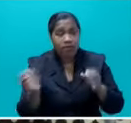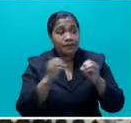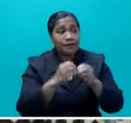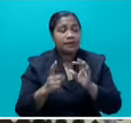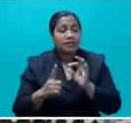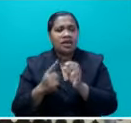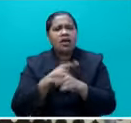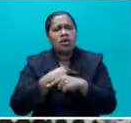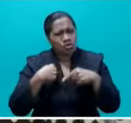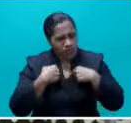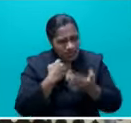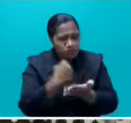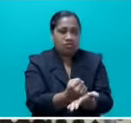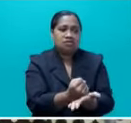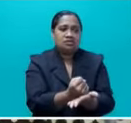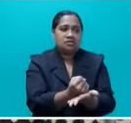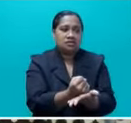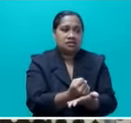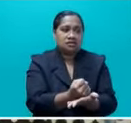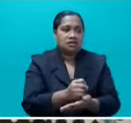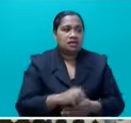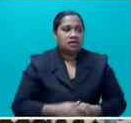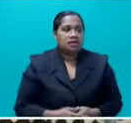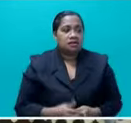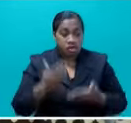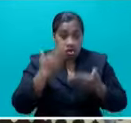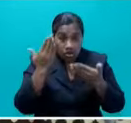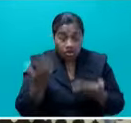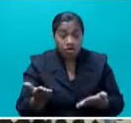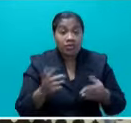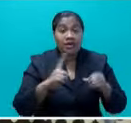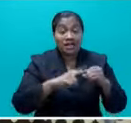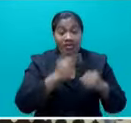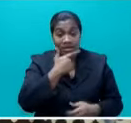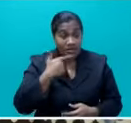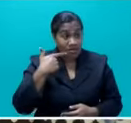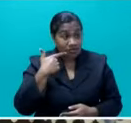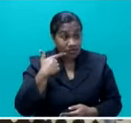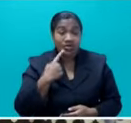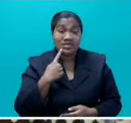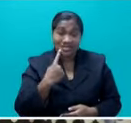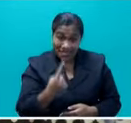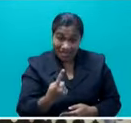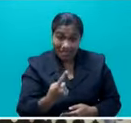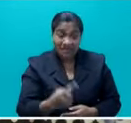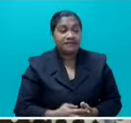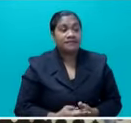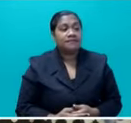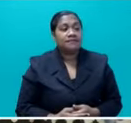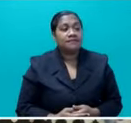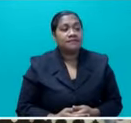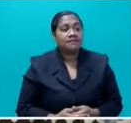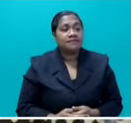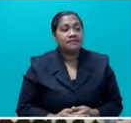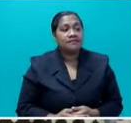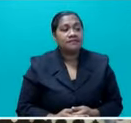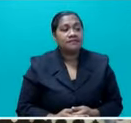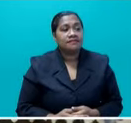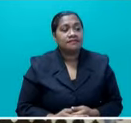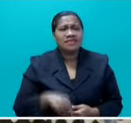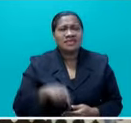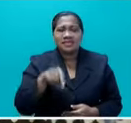bill. Now, what the Honorable Ngarangara Tambo said is this is a